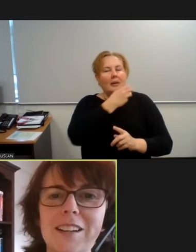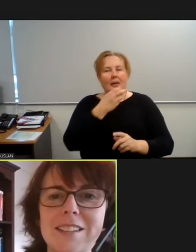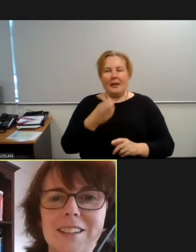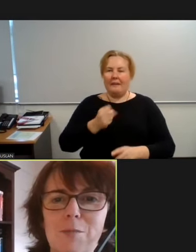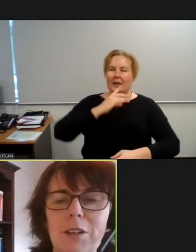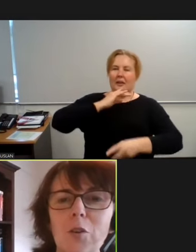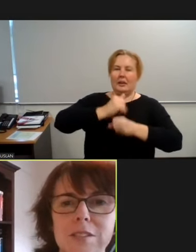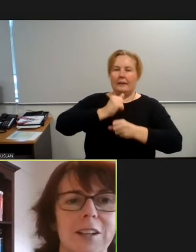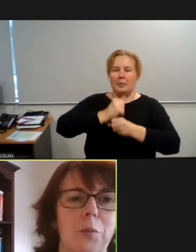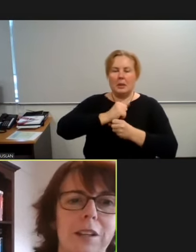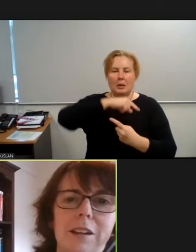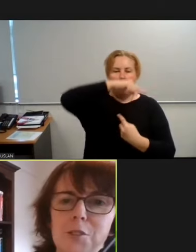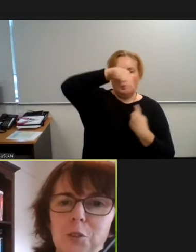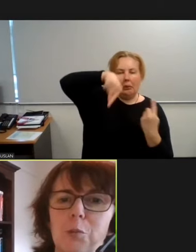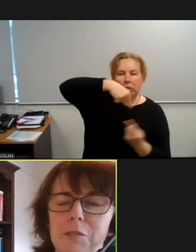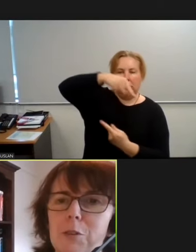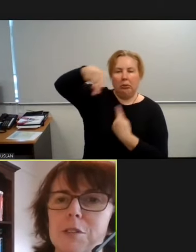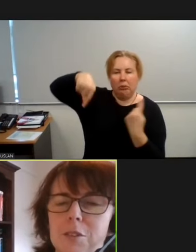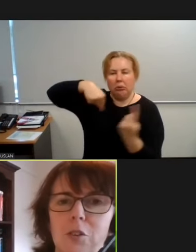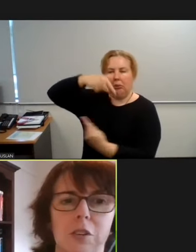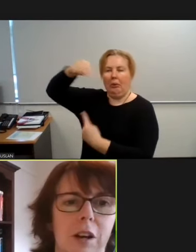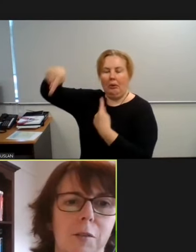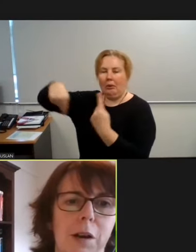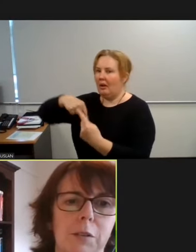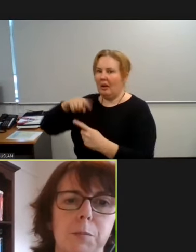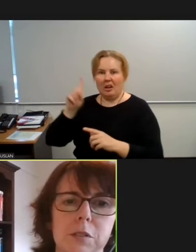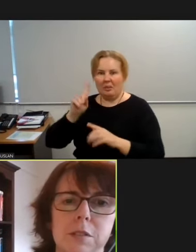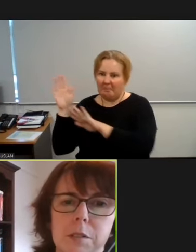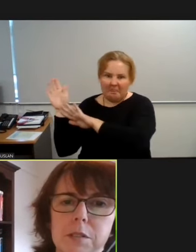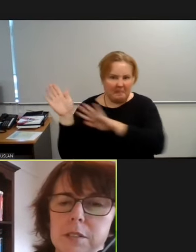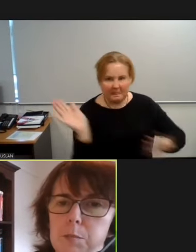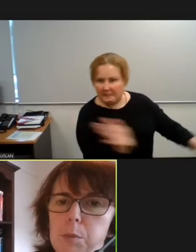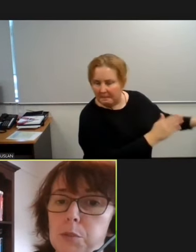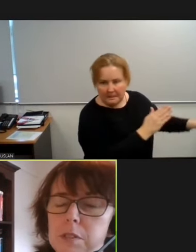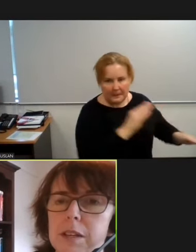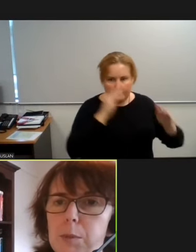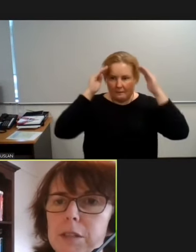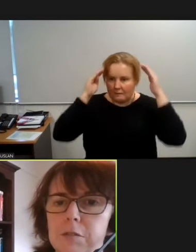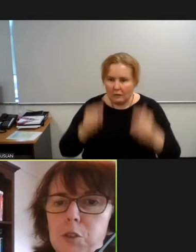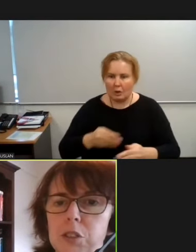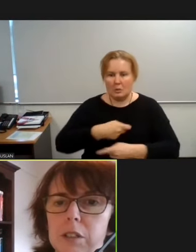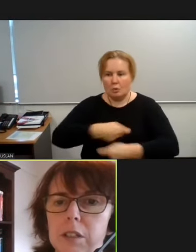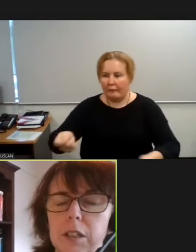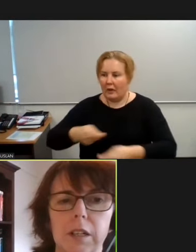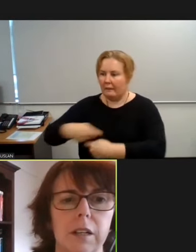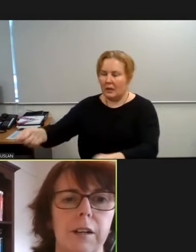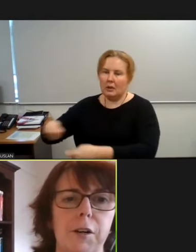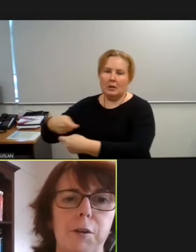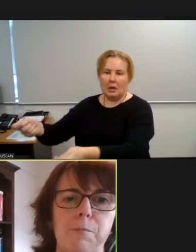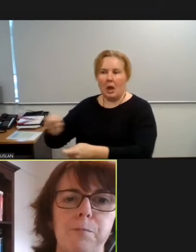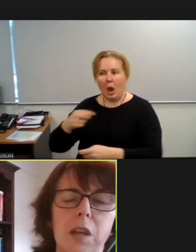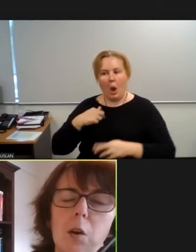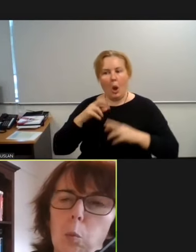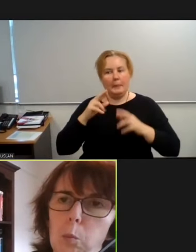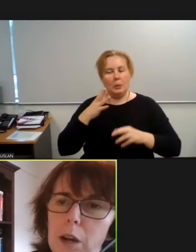which has been great. Alongside, we ensure we focus on how community services can be more sustainable in the future.